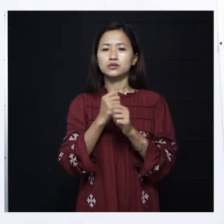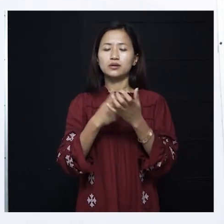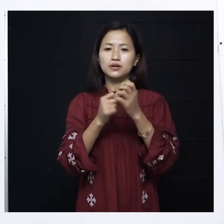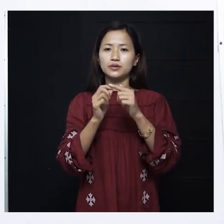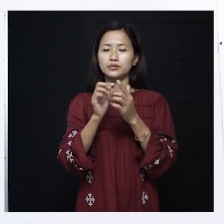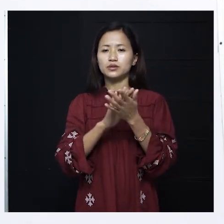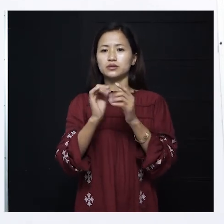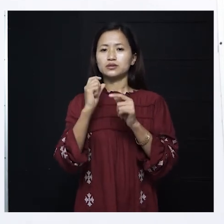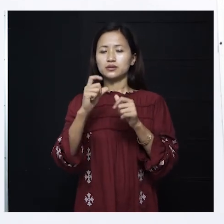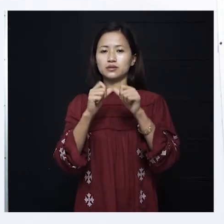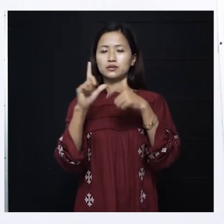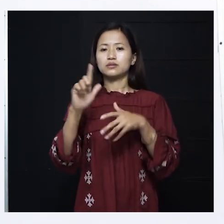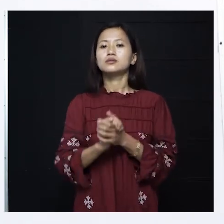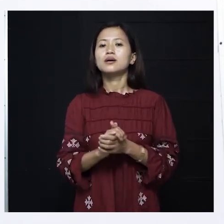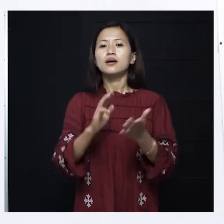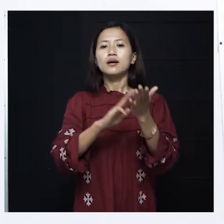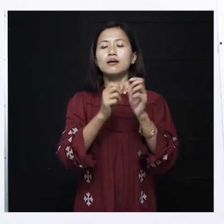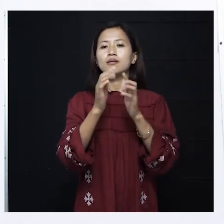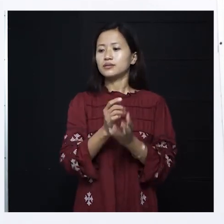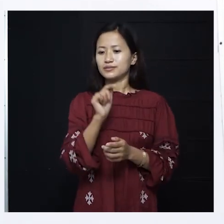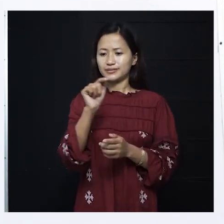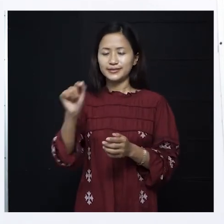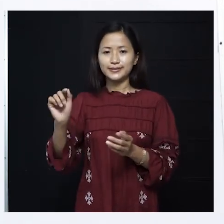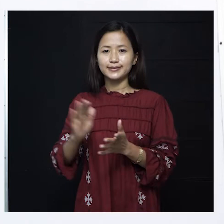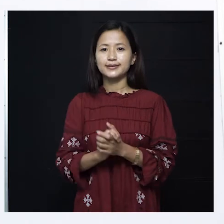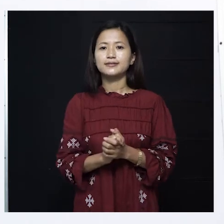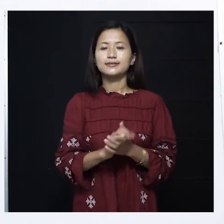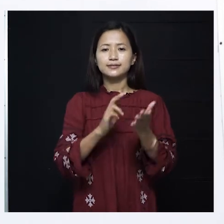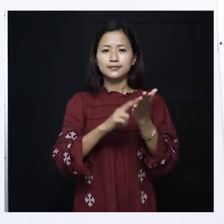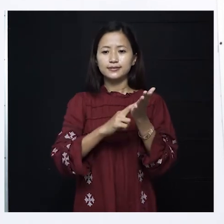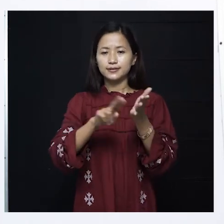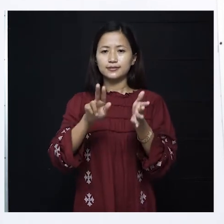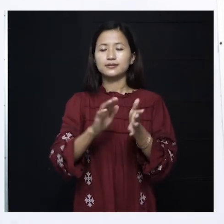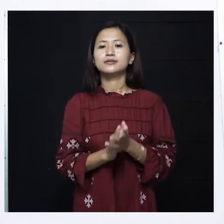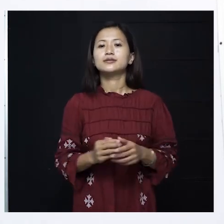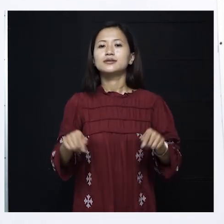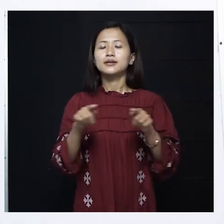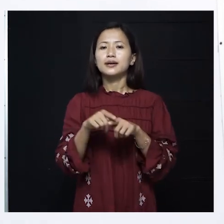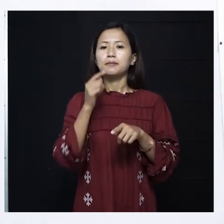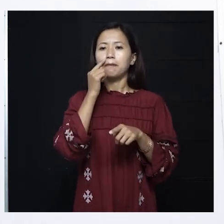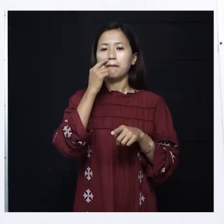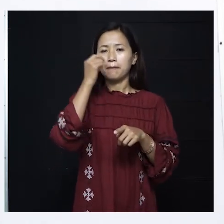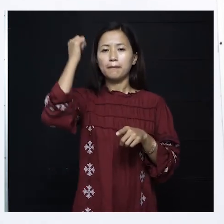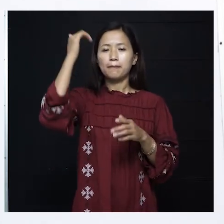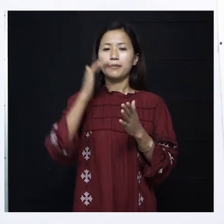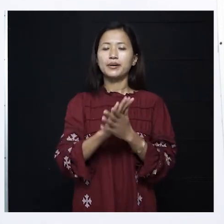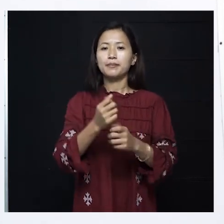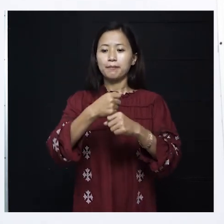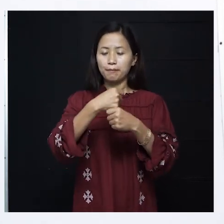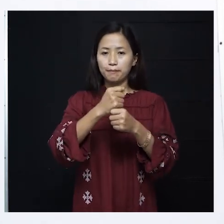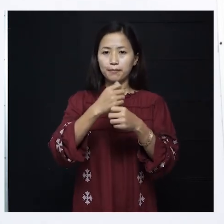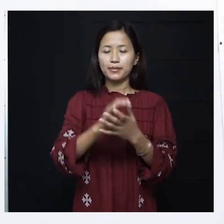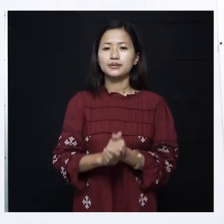topographical map means those maps which are indicating natural and man-made, okay, which are showing